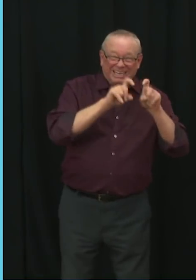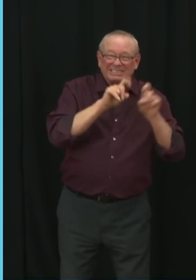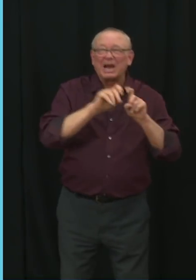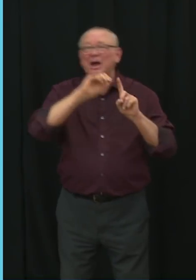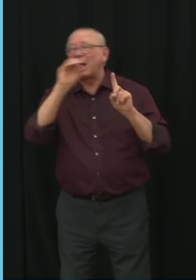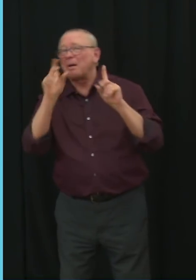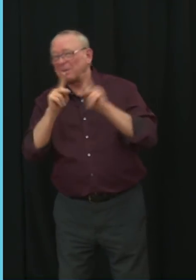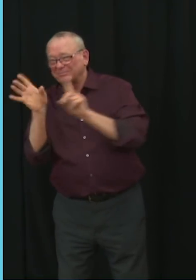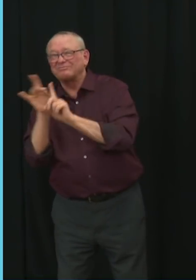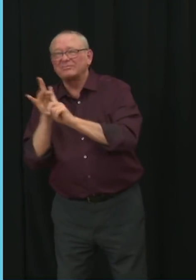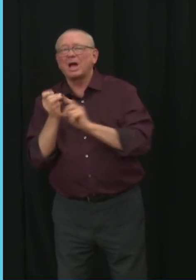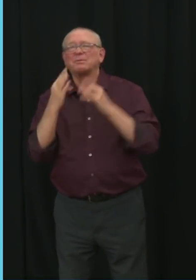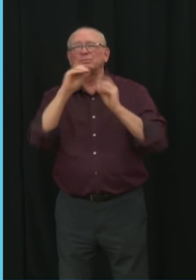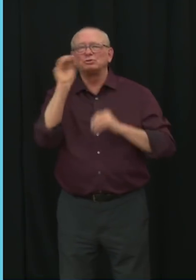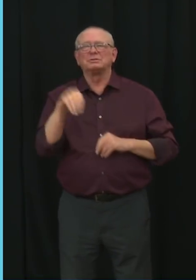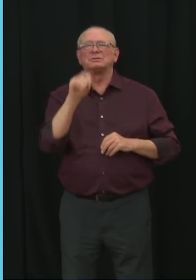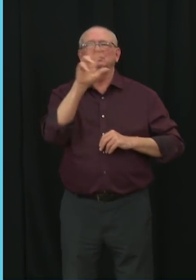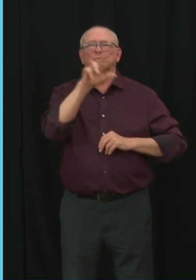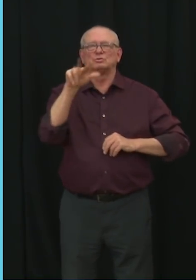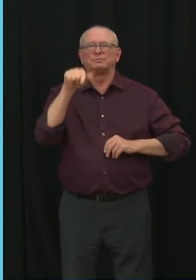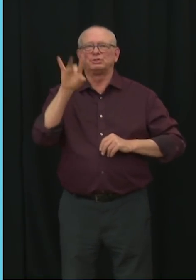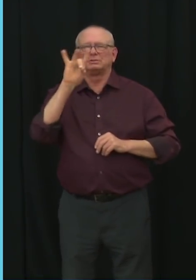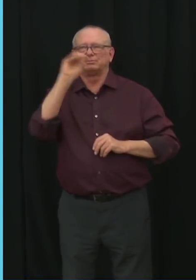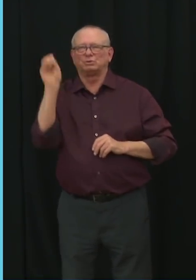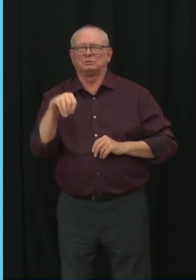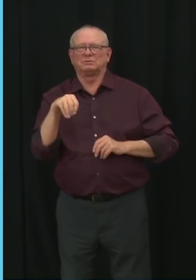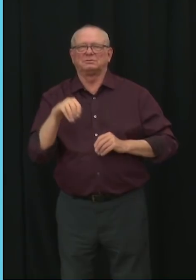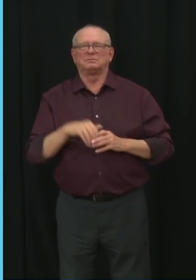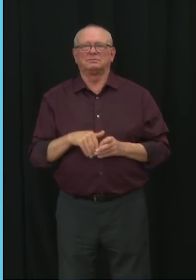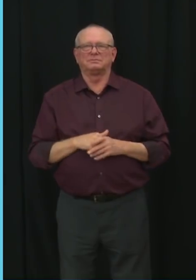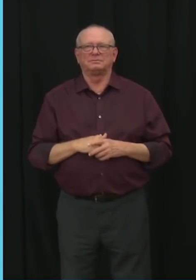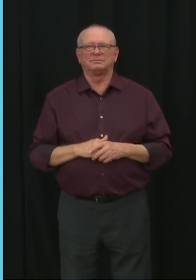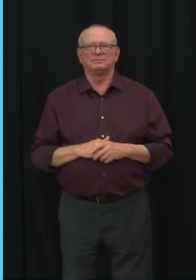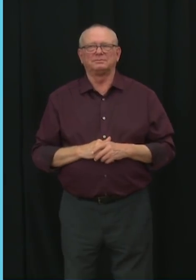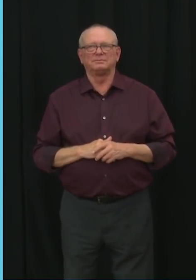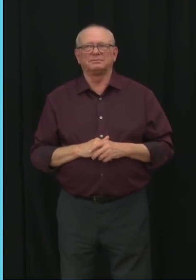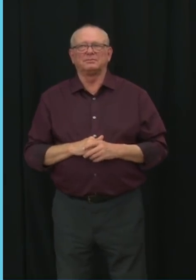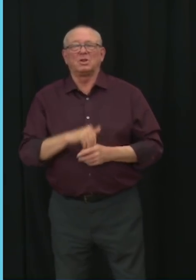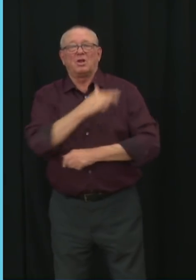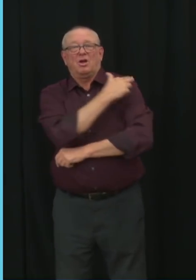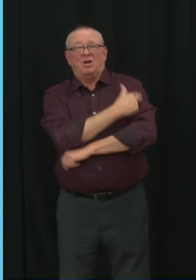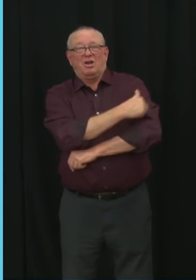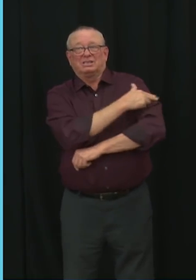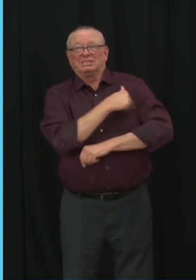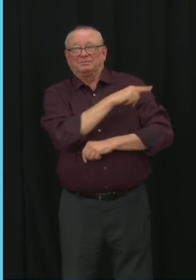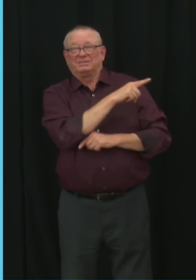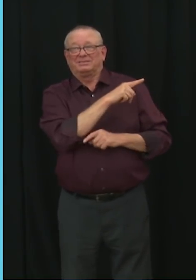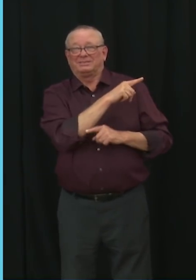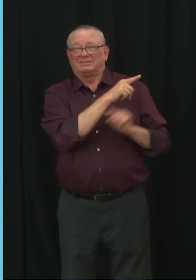1,538 people with COVID-19 in hospital, including 123 in the ICU.